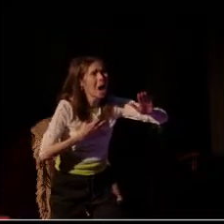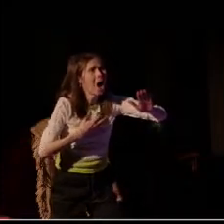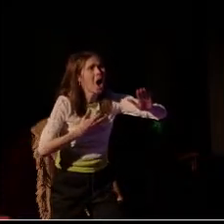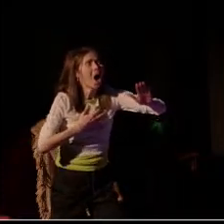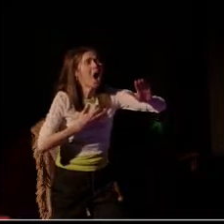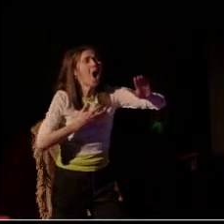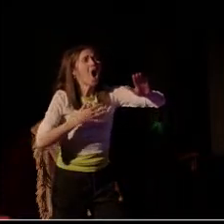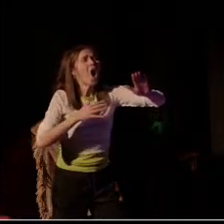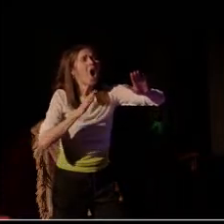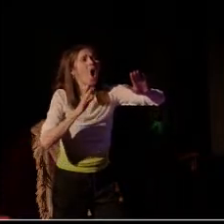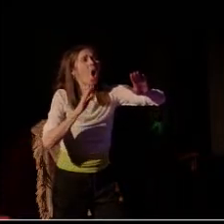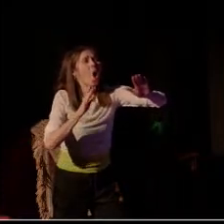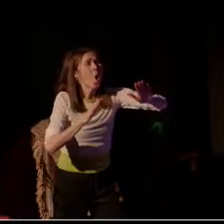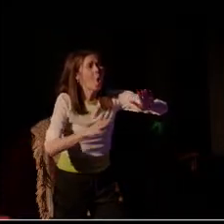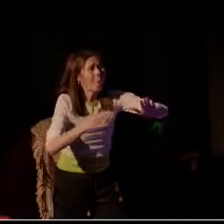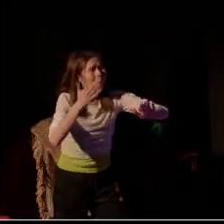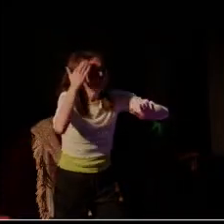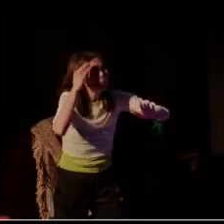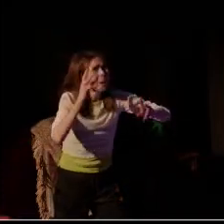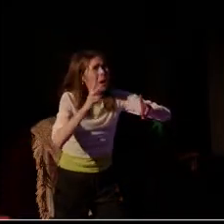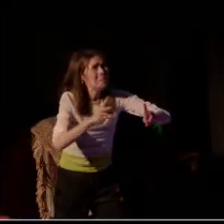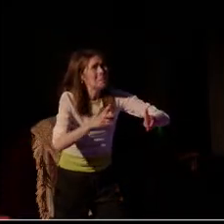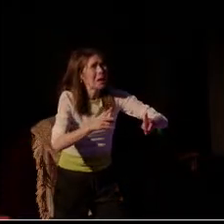and seemed to bleed tears.